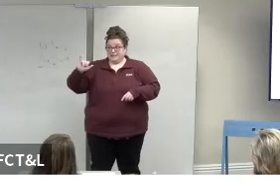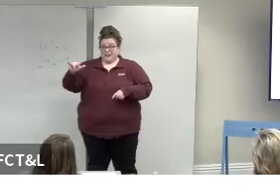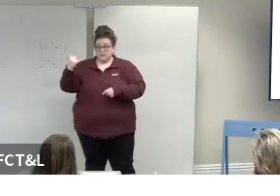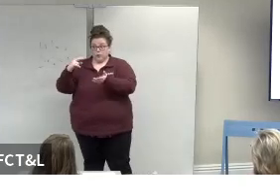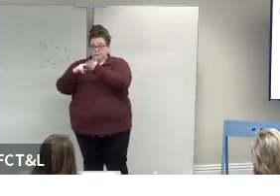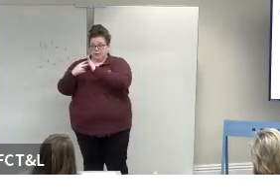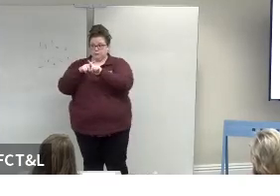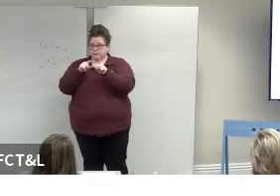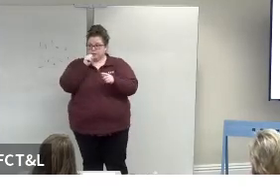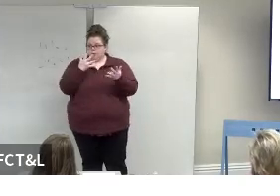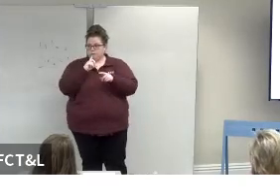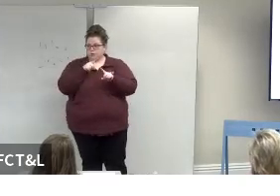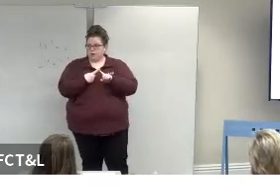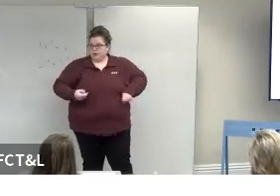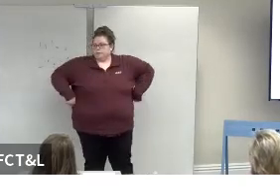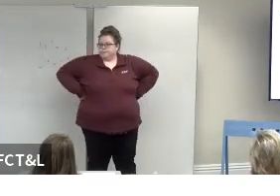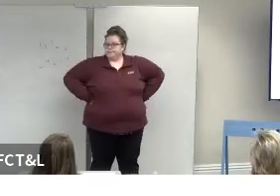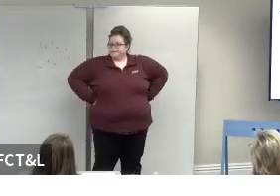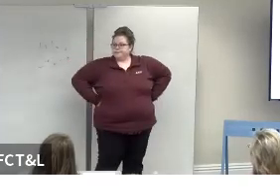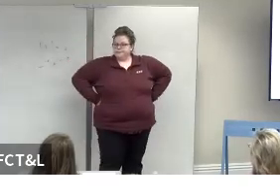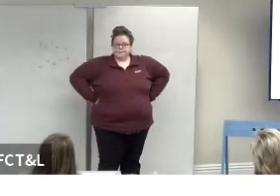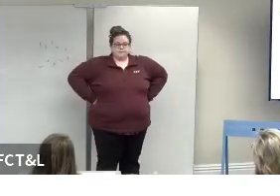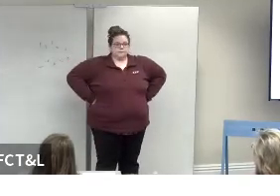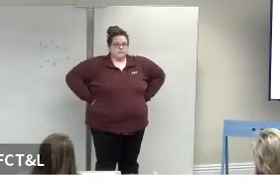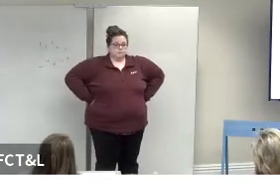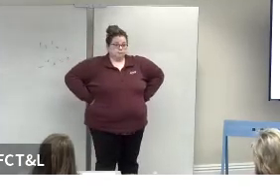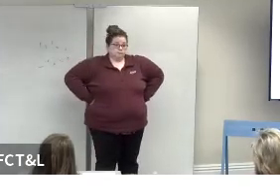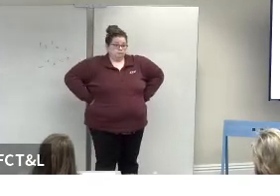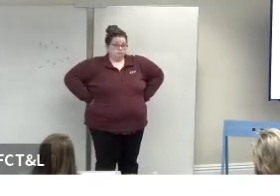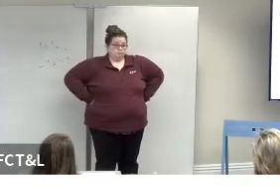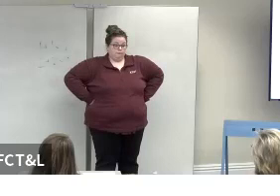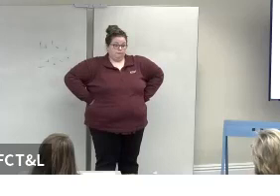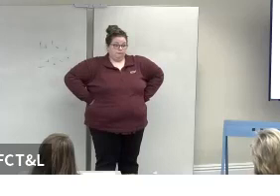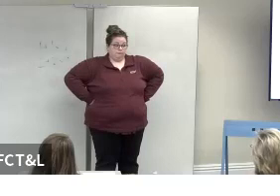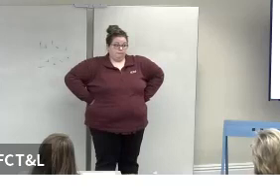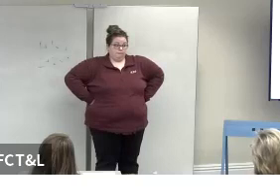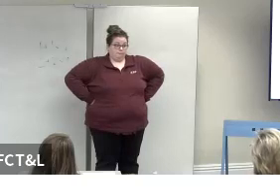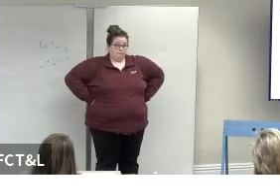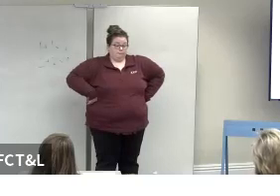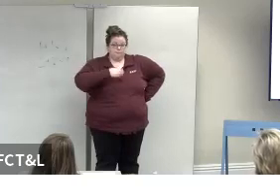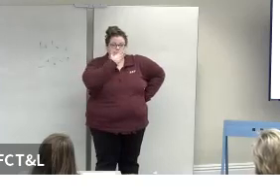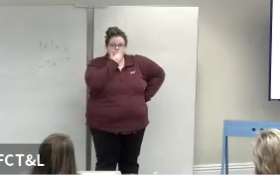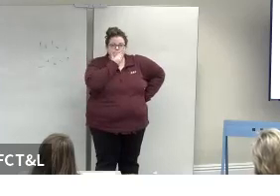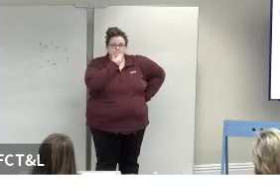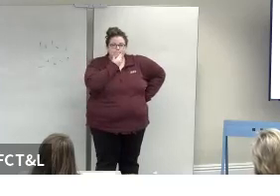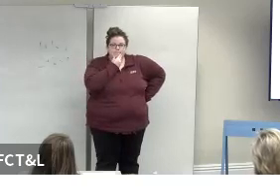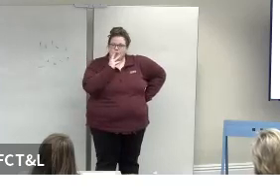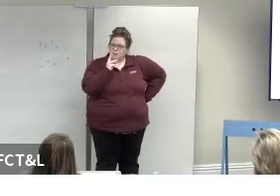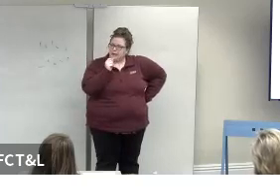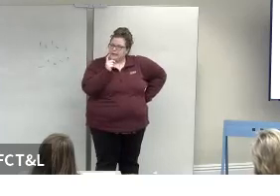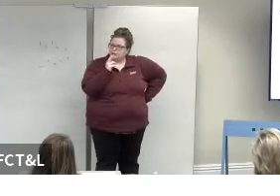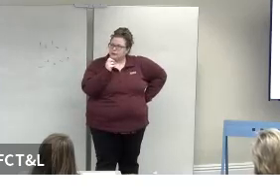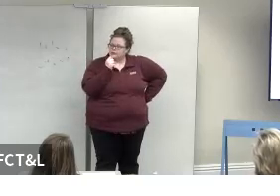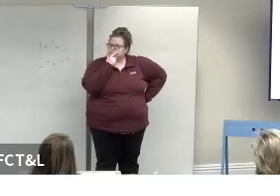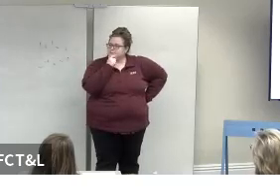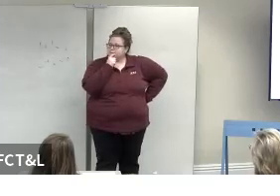Okay. Yes, that's what it means, but that's not what I'm talking about. Okay, so that's a perfect example, right? So it's like you're